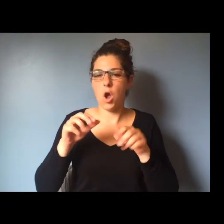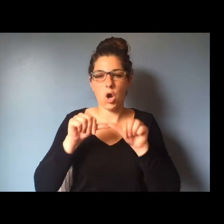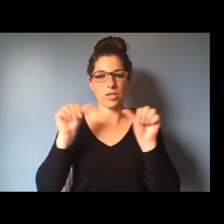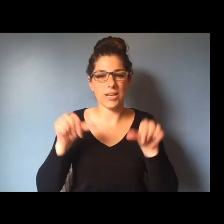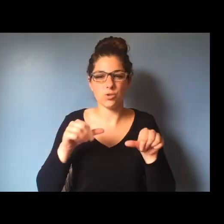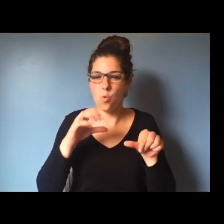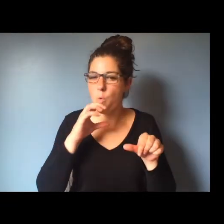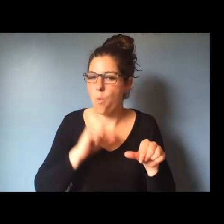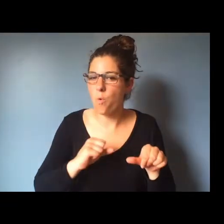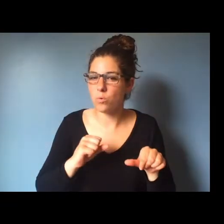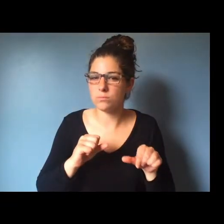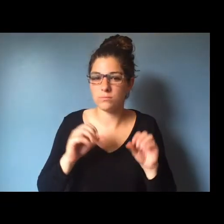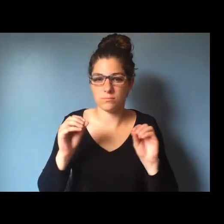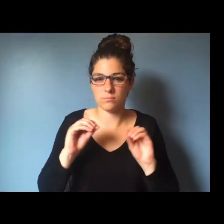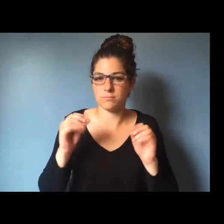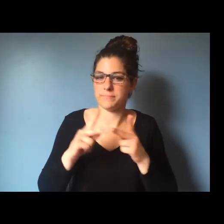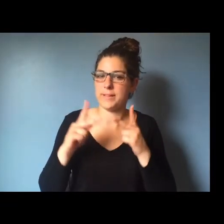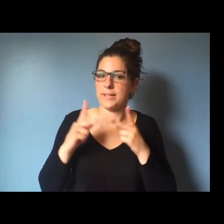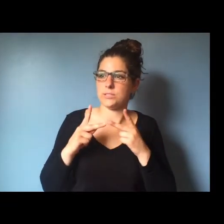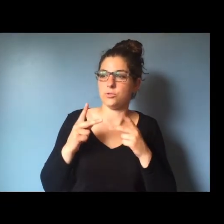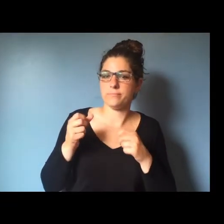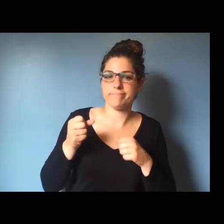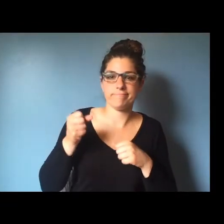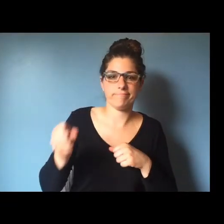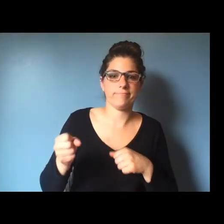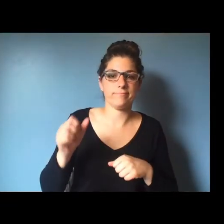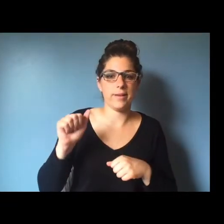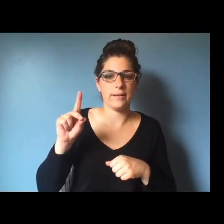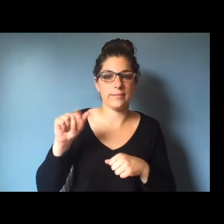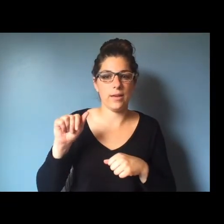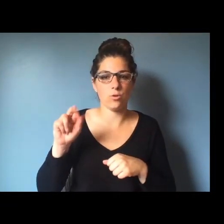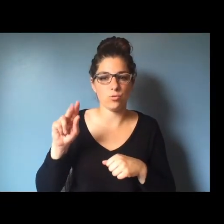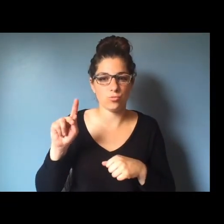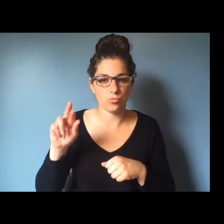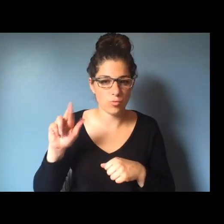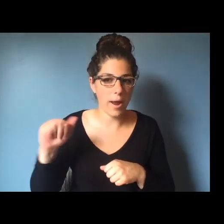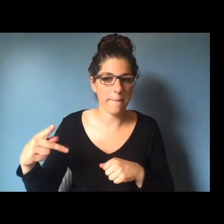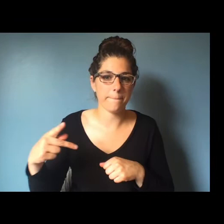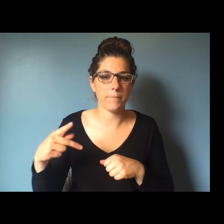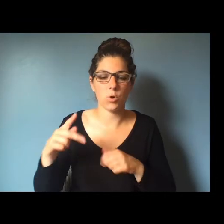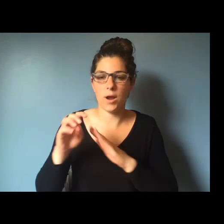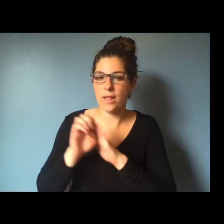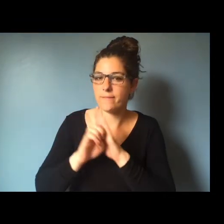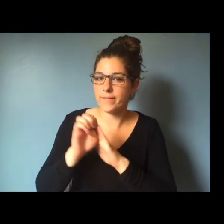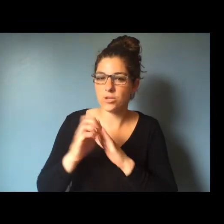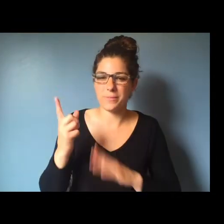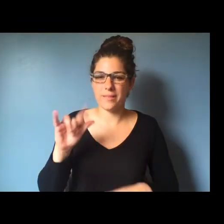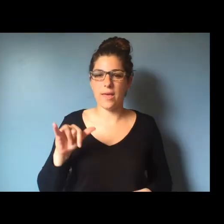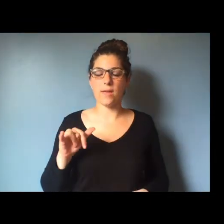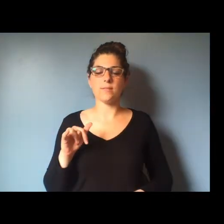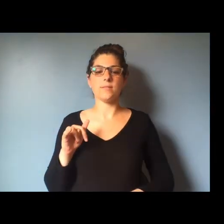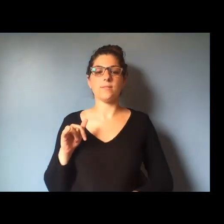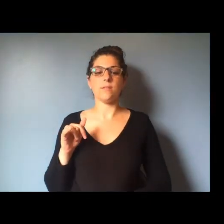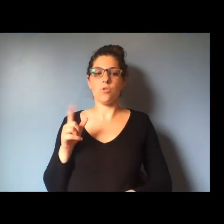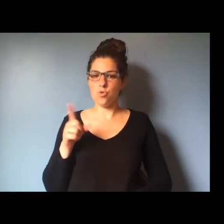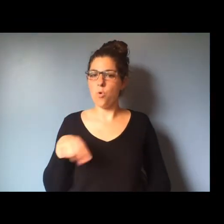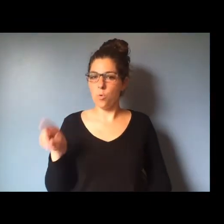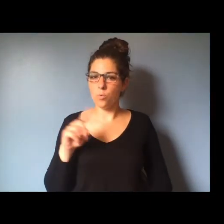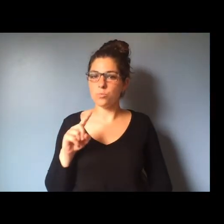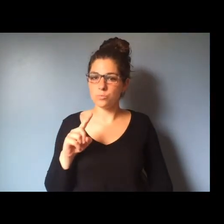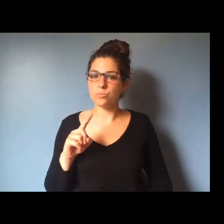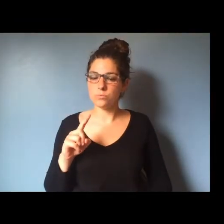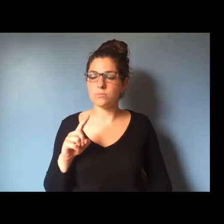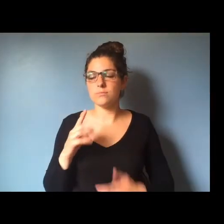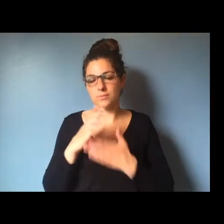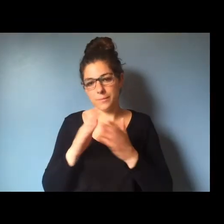so old that they don't have a place to put an ADA ramp or an ADA an elevator or something like that. Those have